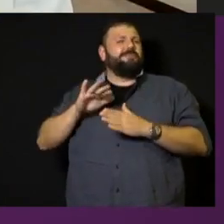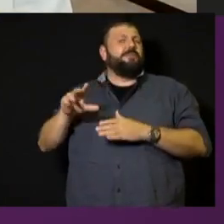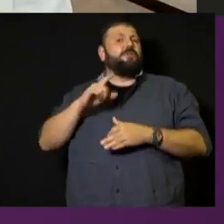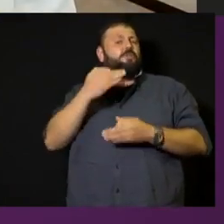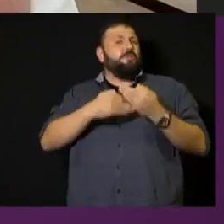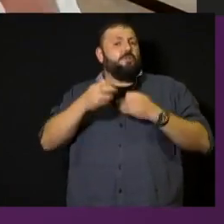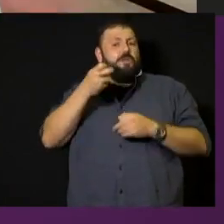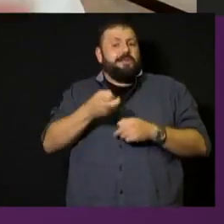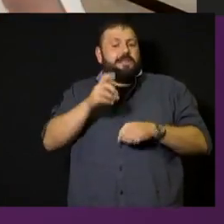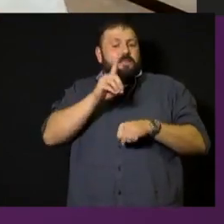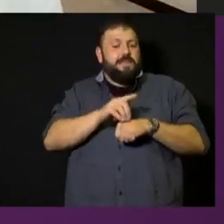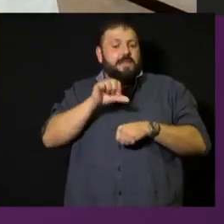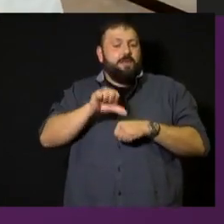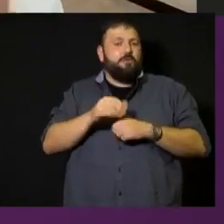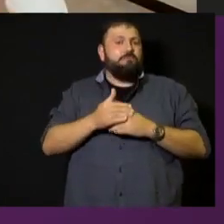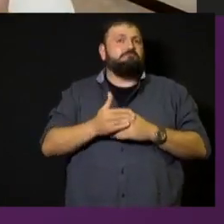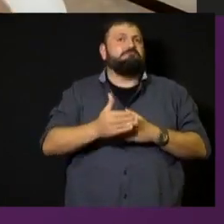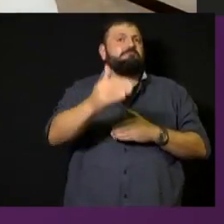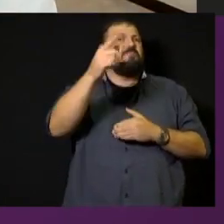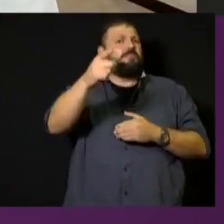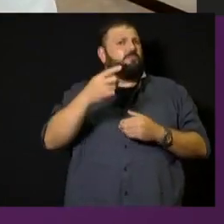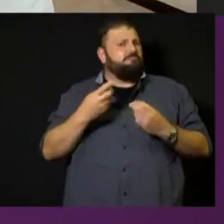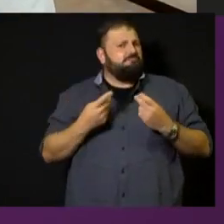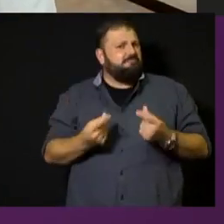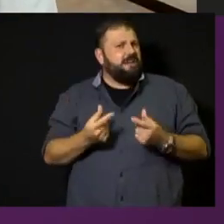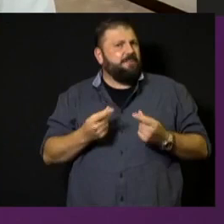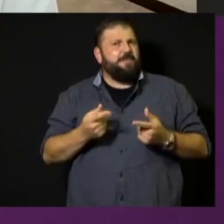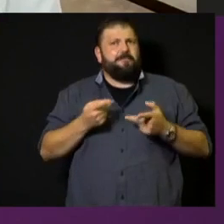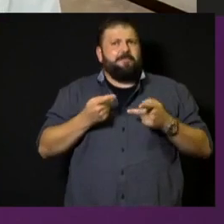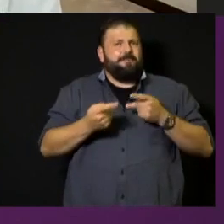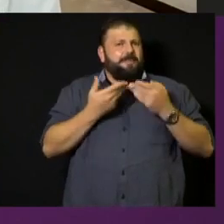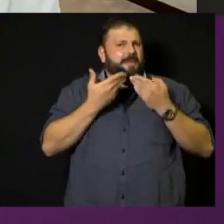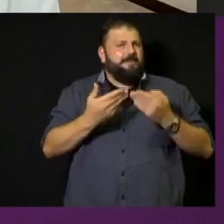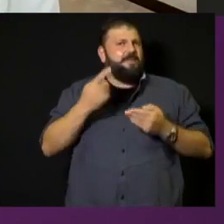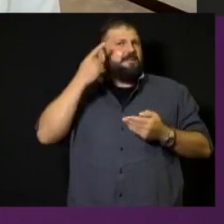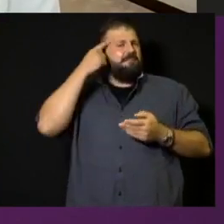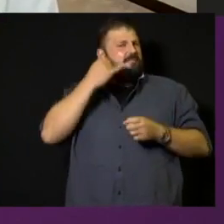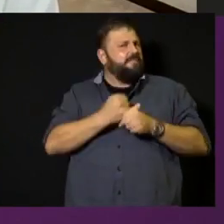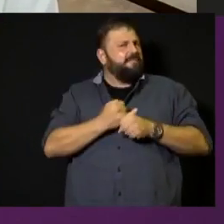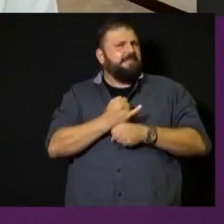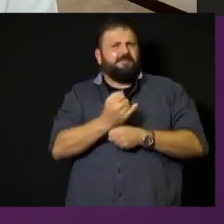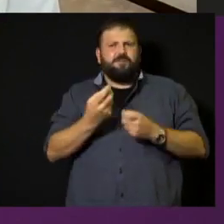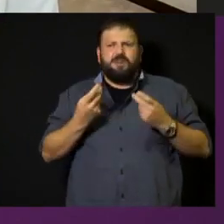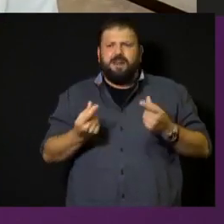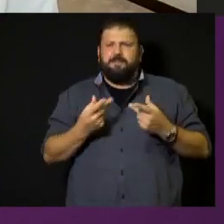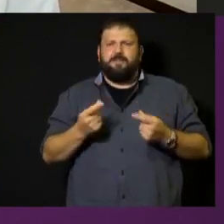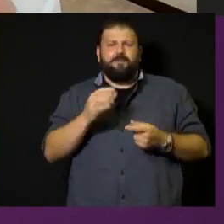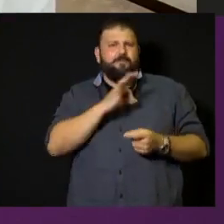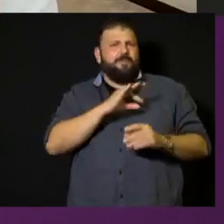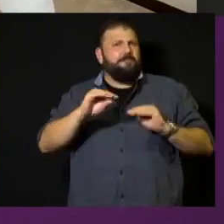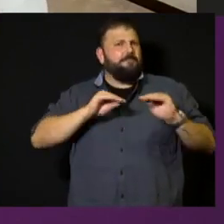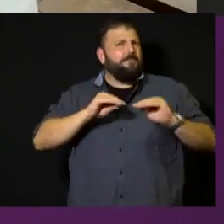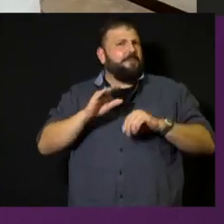past. We need to make a decision and be very fast